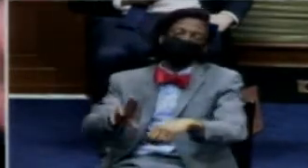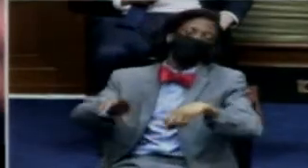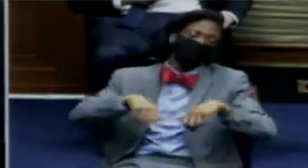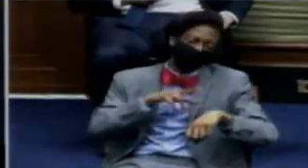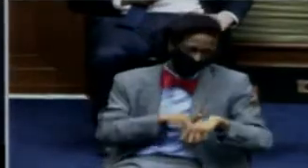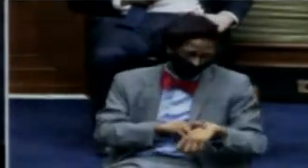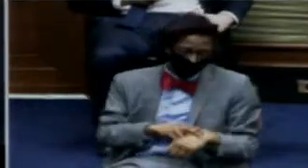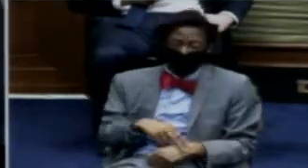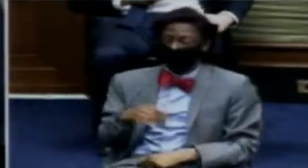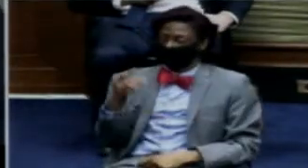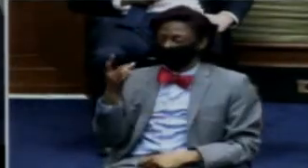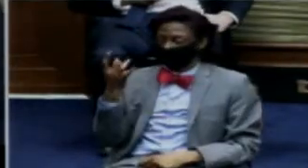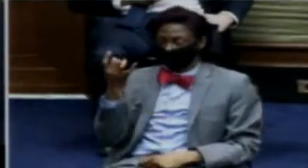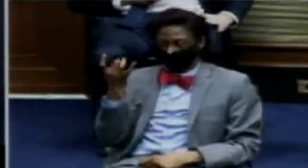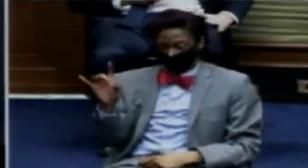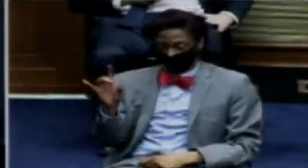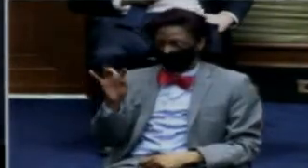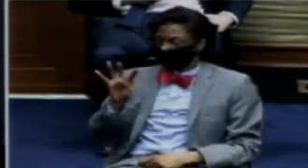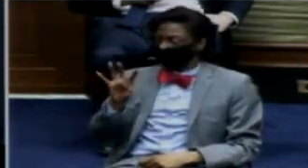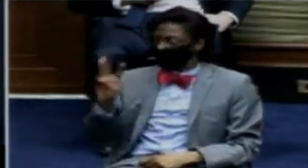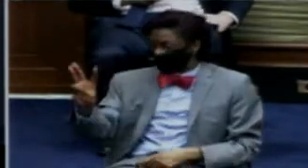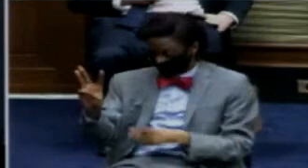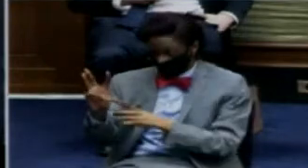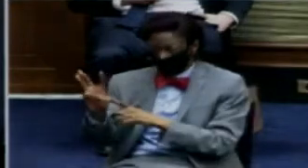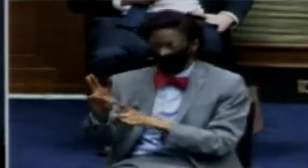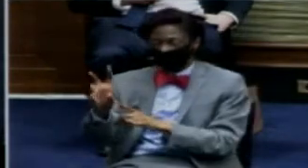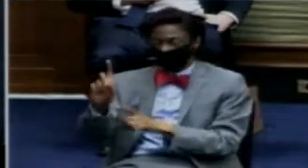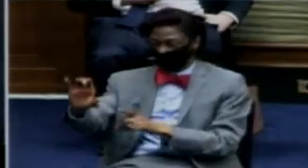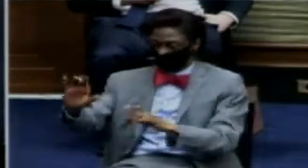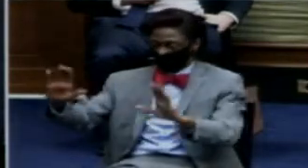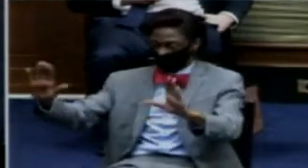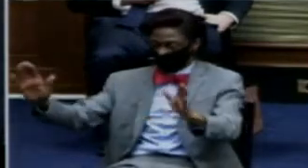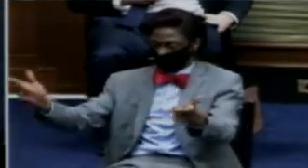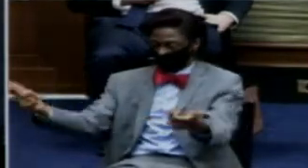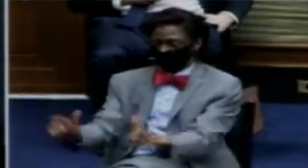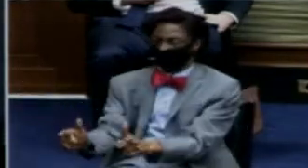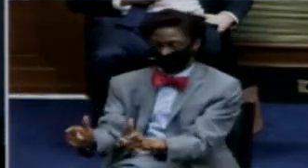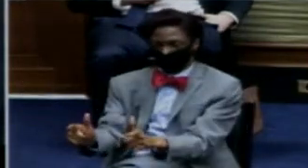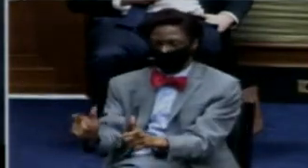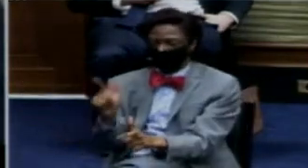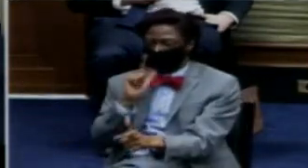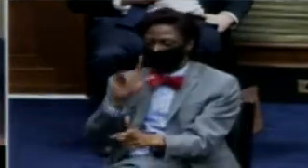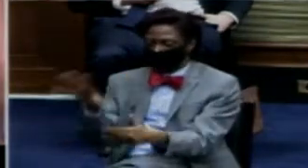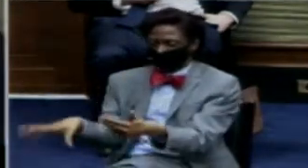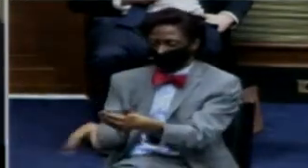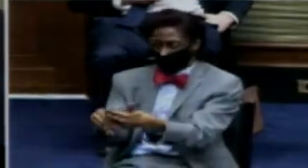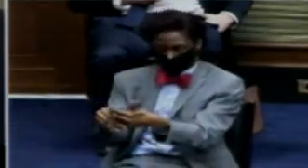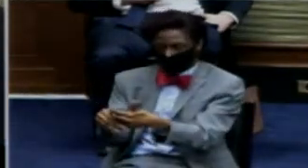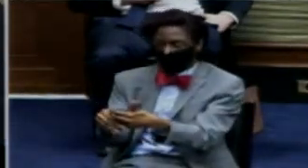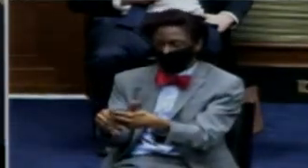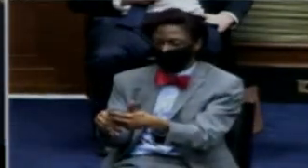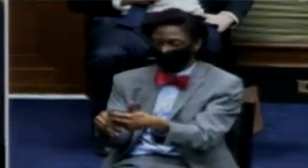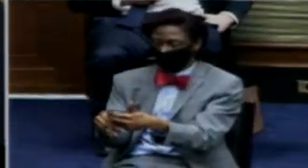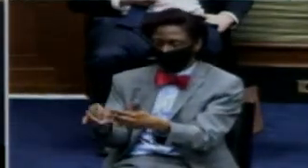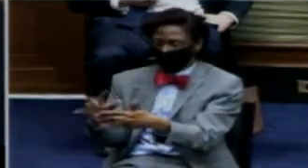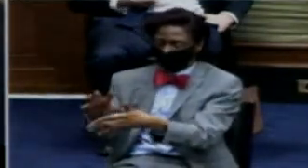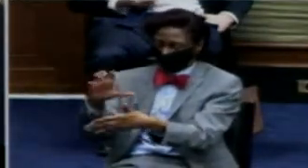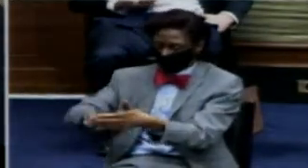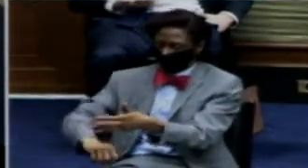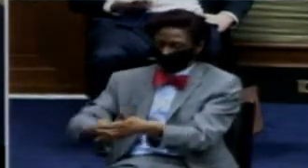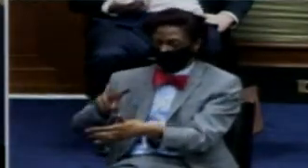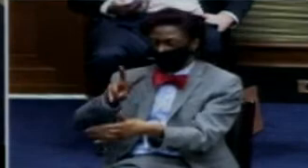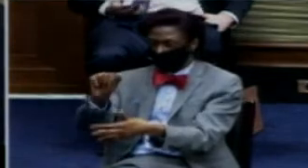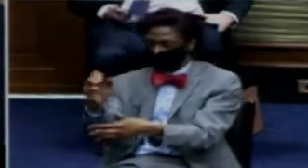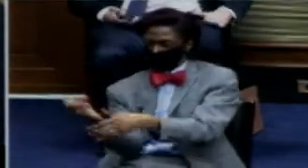1846, it shrunk the boundaries of the district to retrocede Alexandria, Arlington, and Fairfax County back to Virginia because the